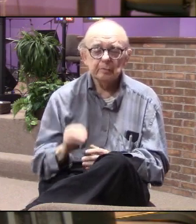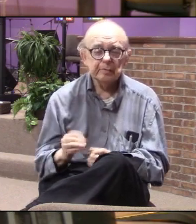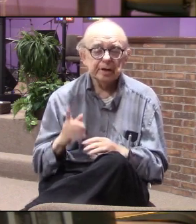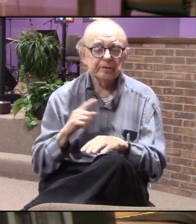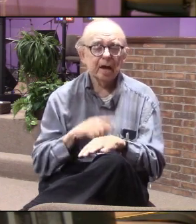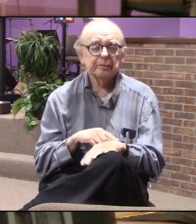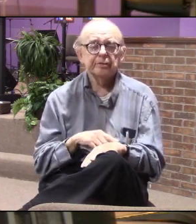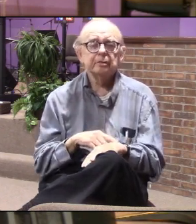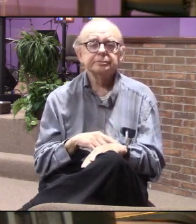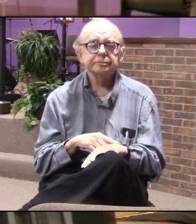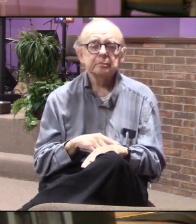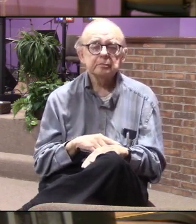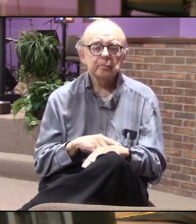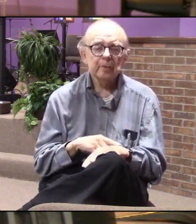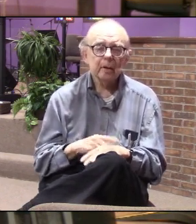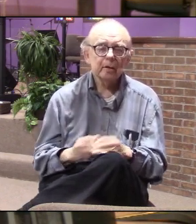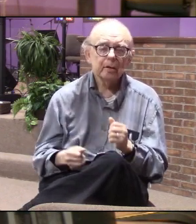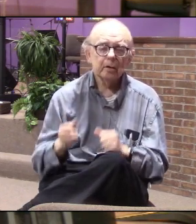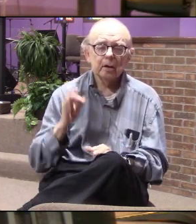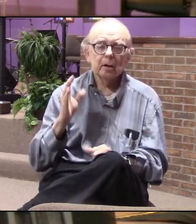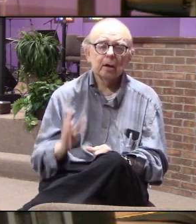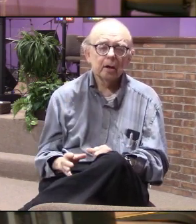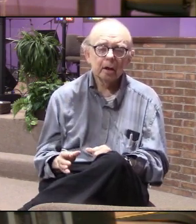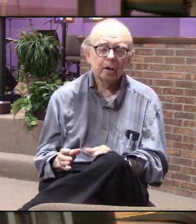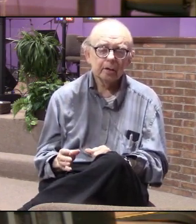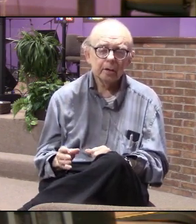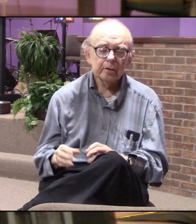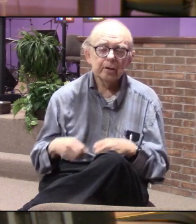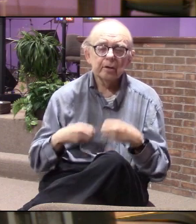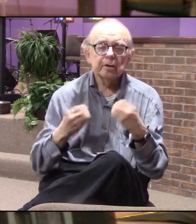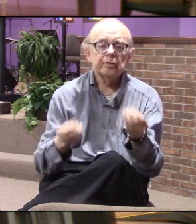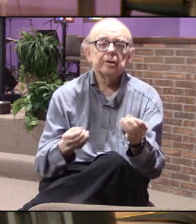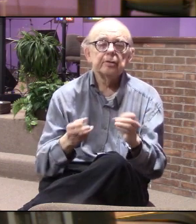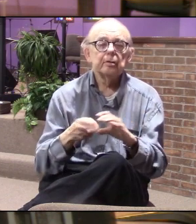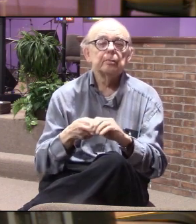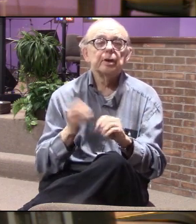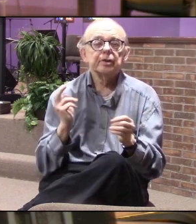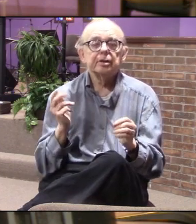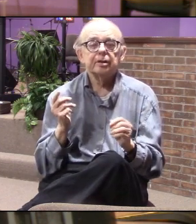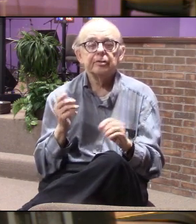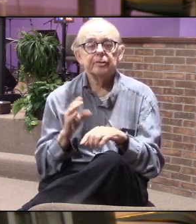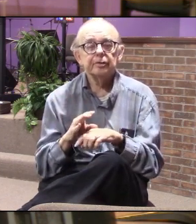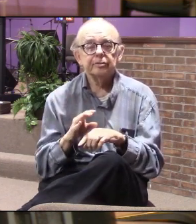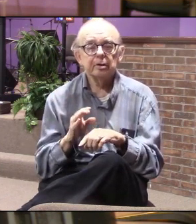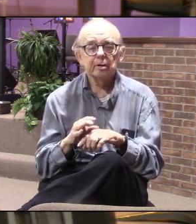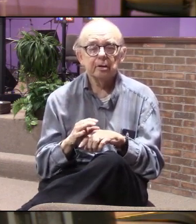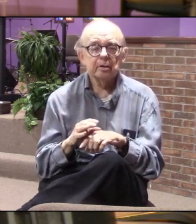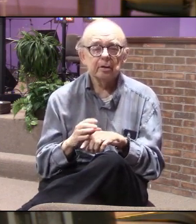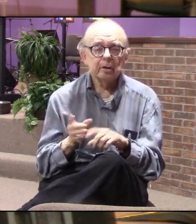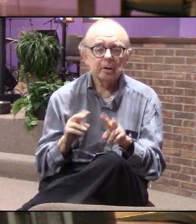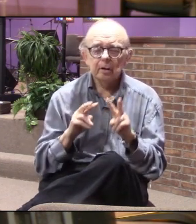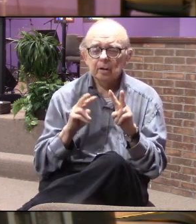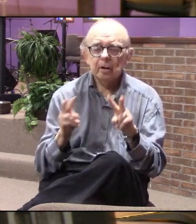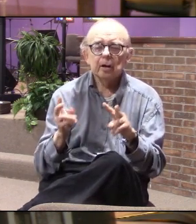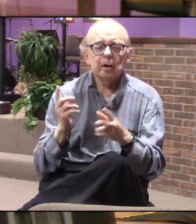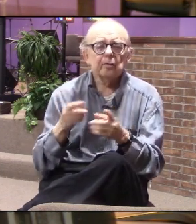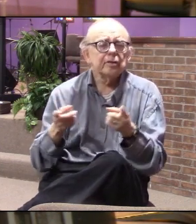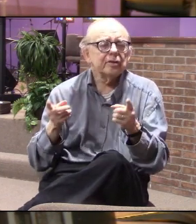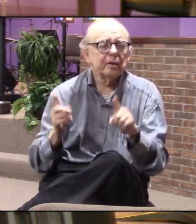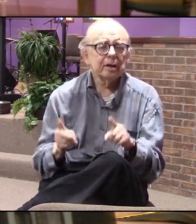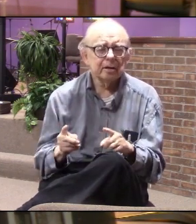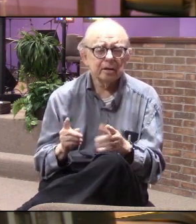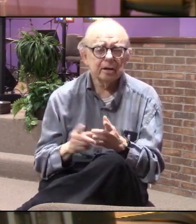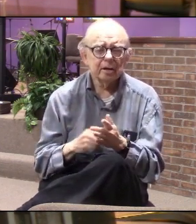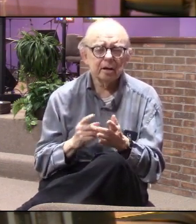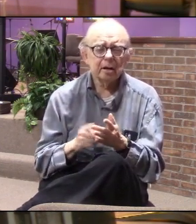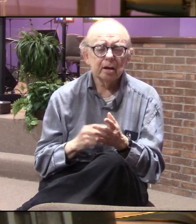times, most pastors turn in their resignation. And when I look at what's going on,